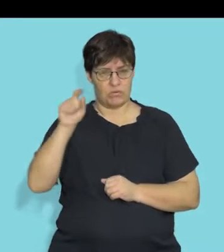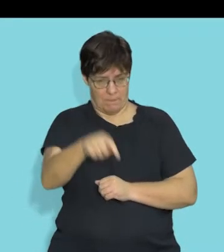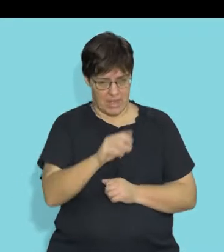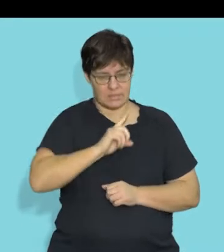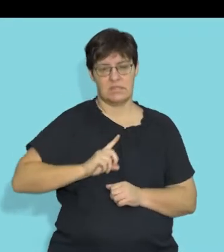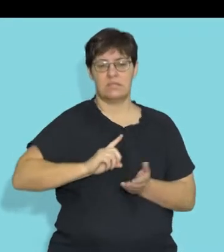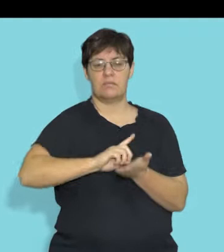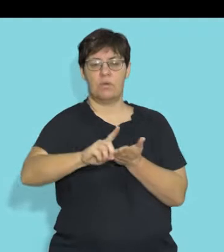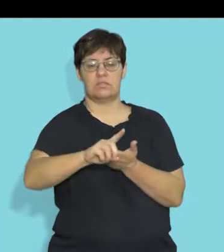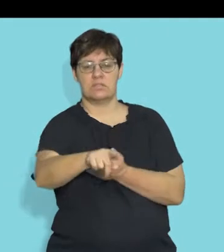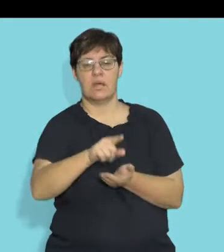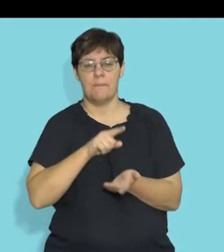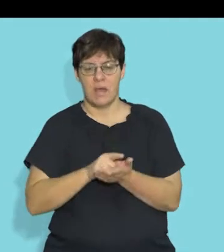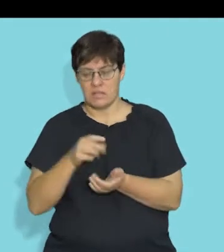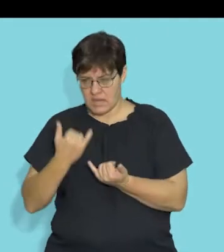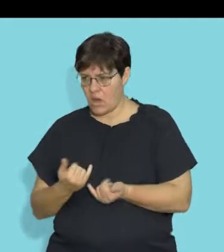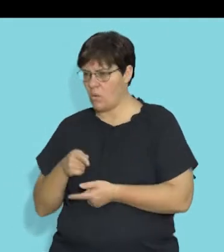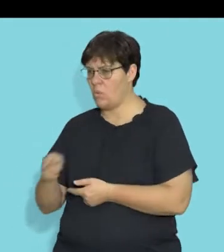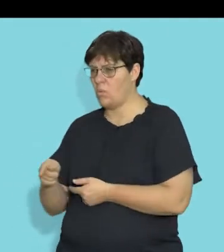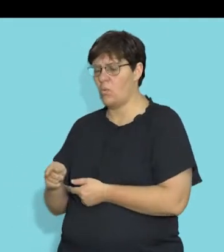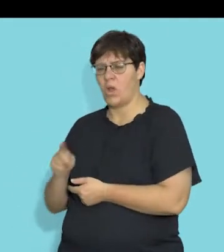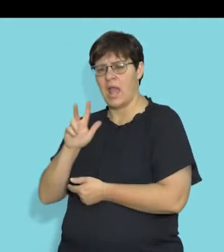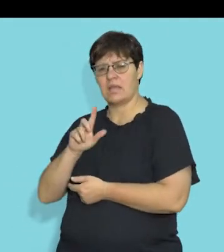your 95,200 minus the